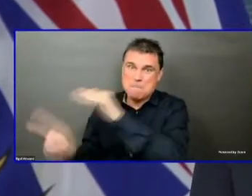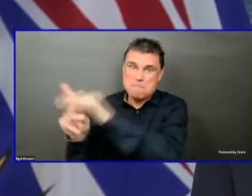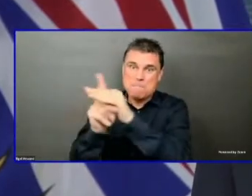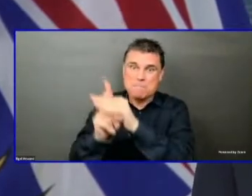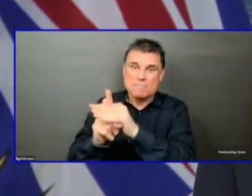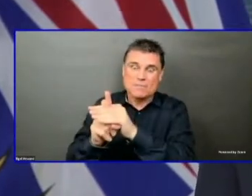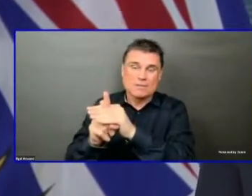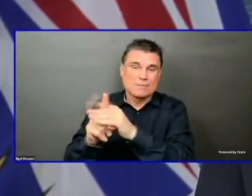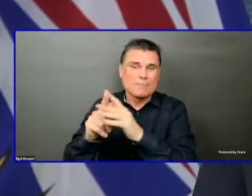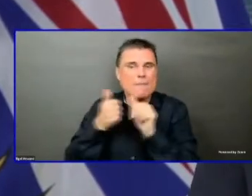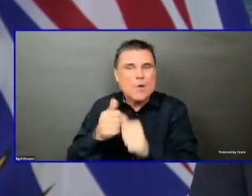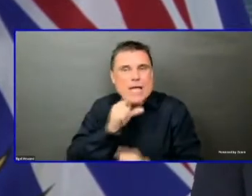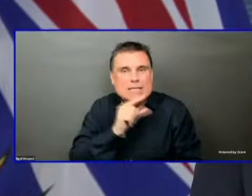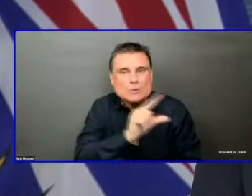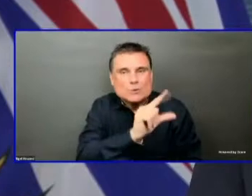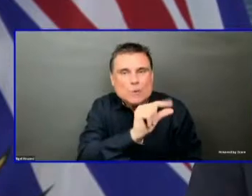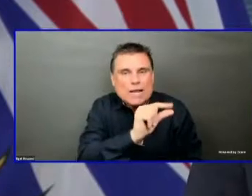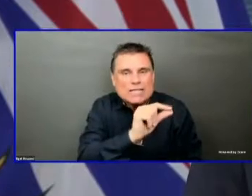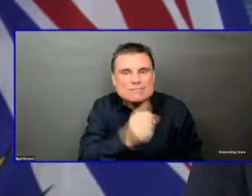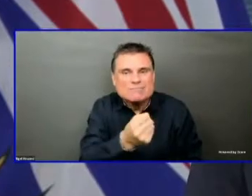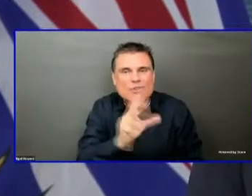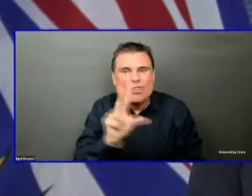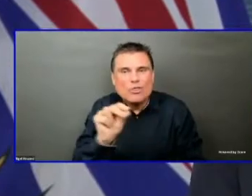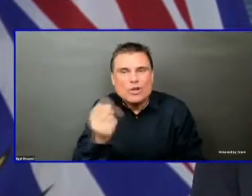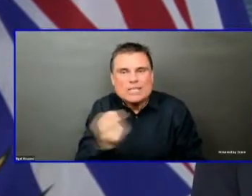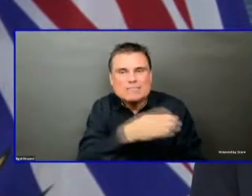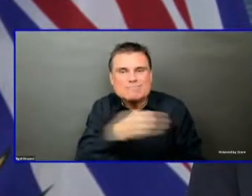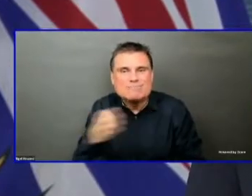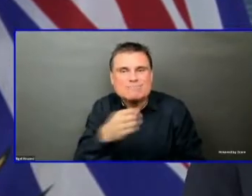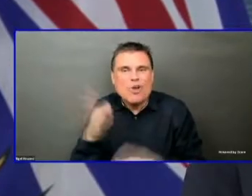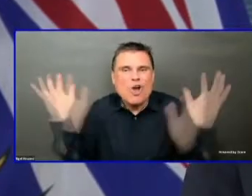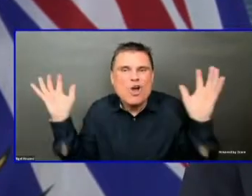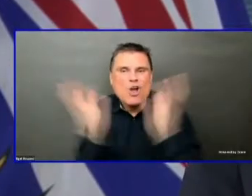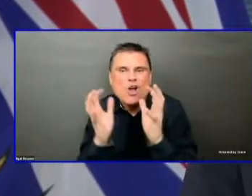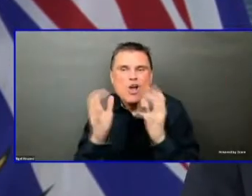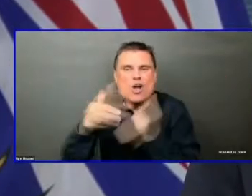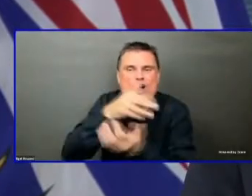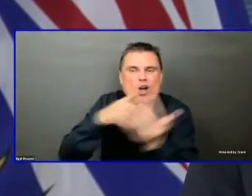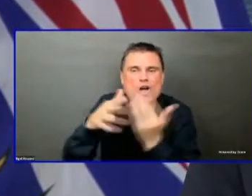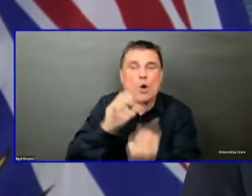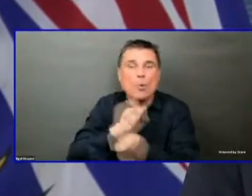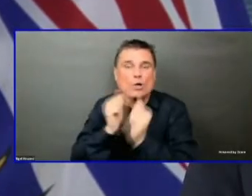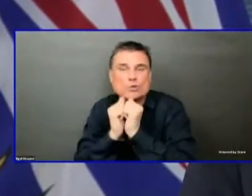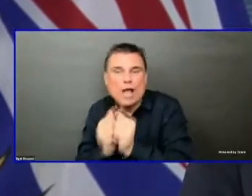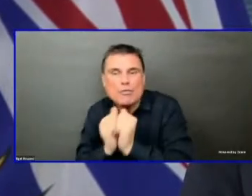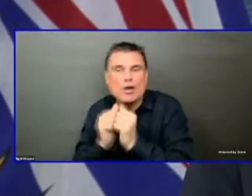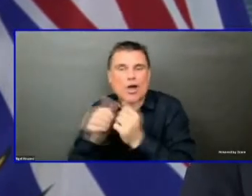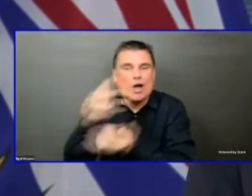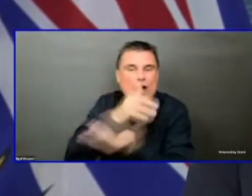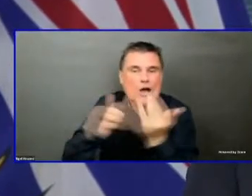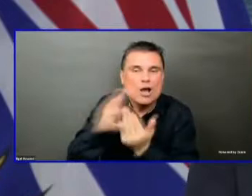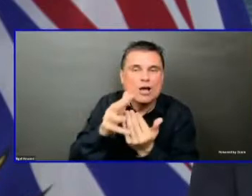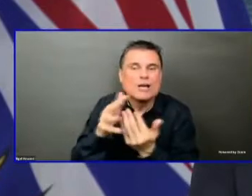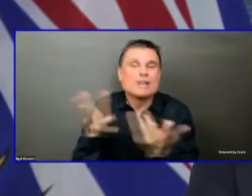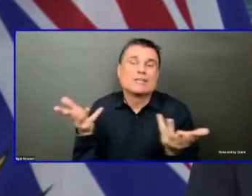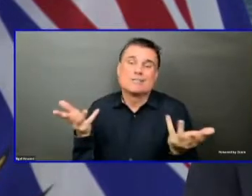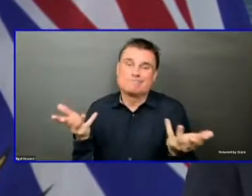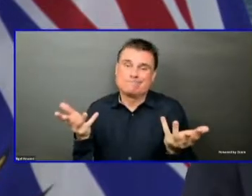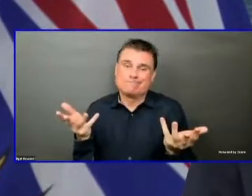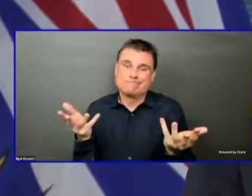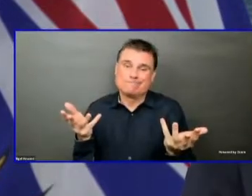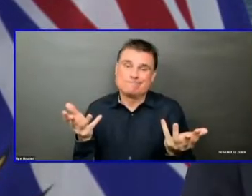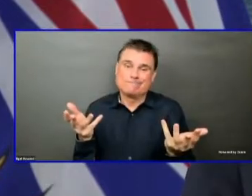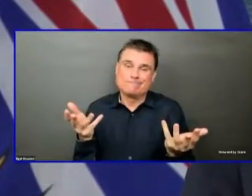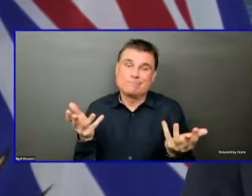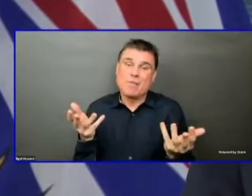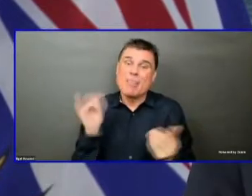date, 2 of those cases, only 2, have required brief hospitalizations and no deaths have occurred. Almost all of the recent cases are